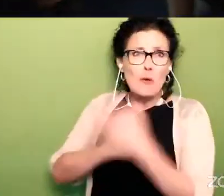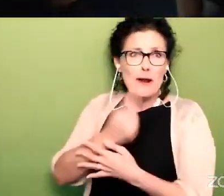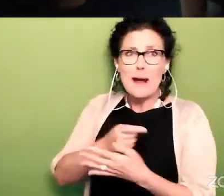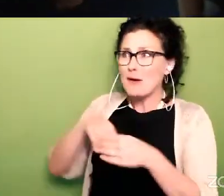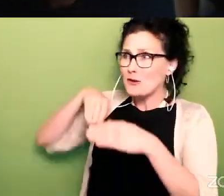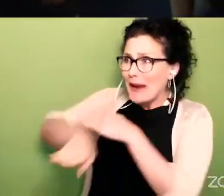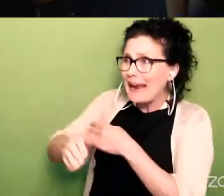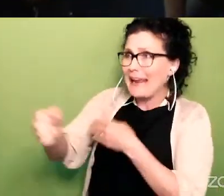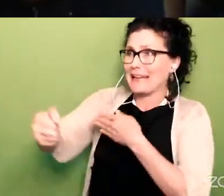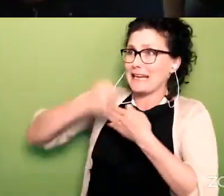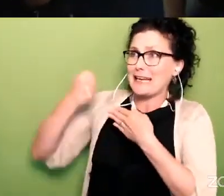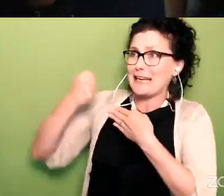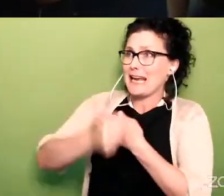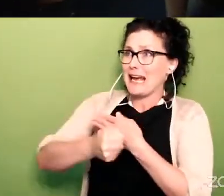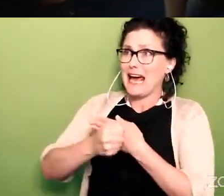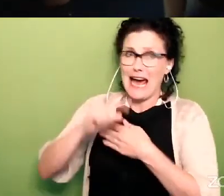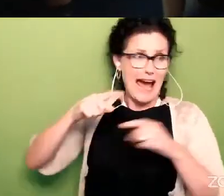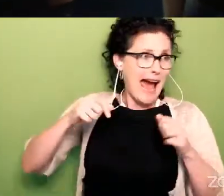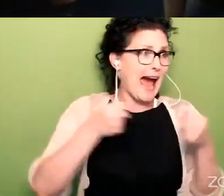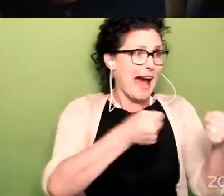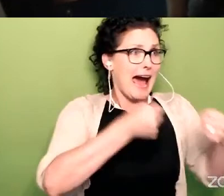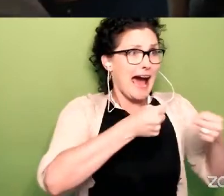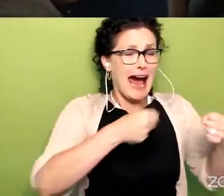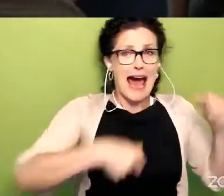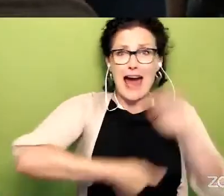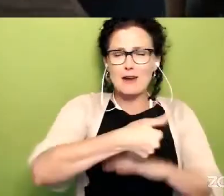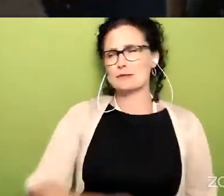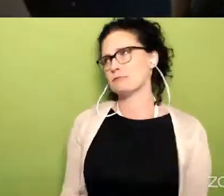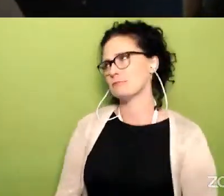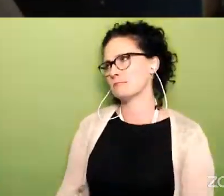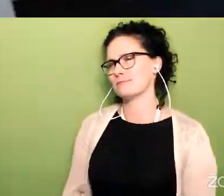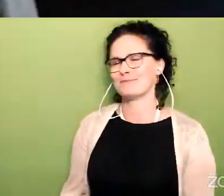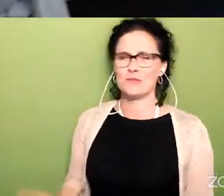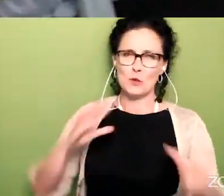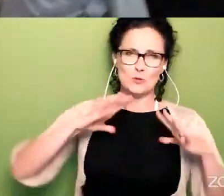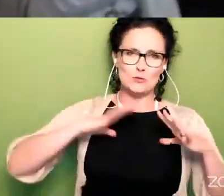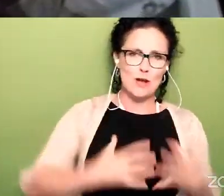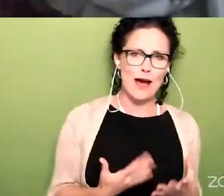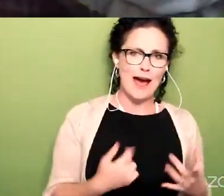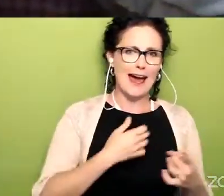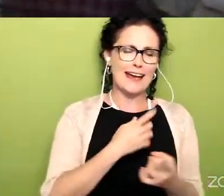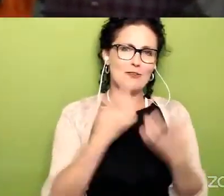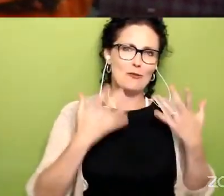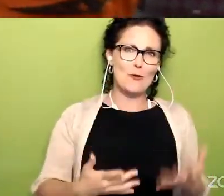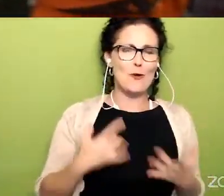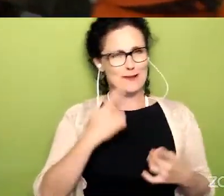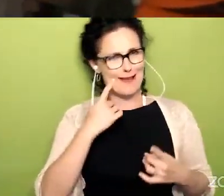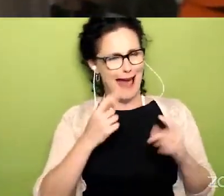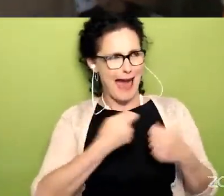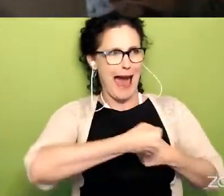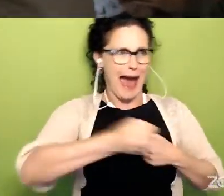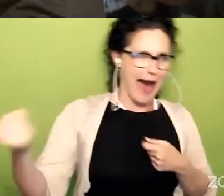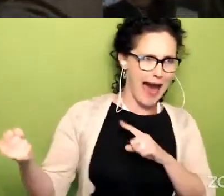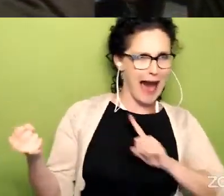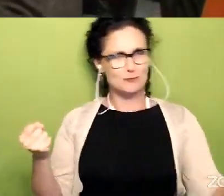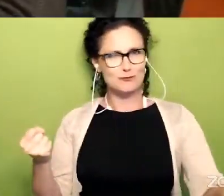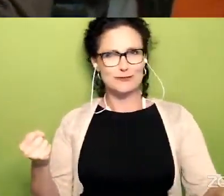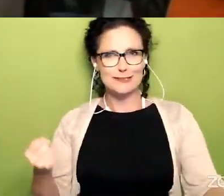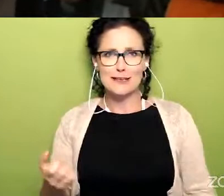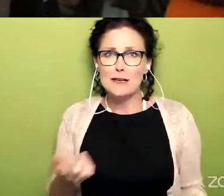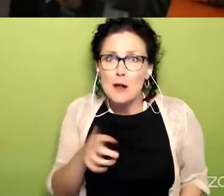come out. But do you know what you're doing, Balbir? And what did he say you should do? I have it all written down.